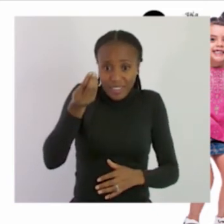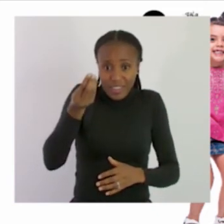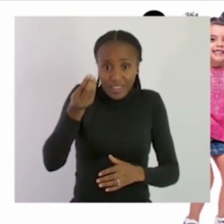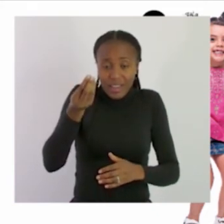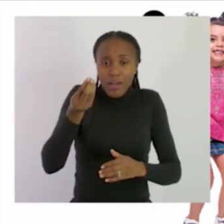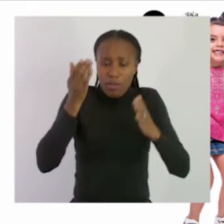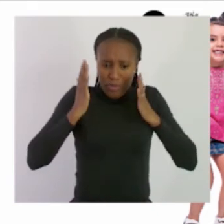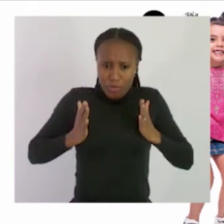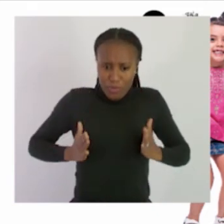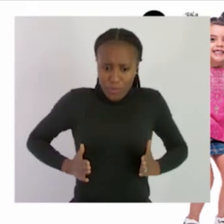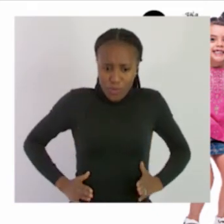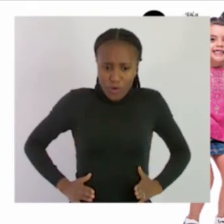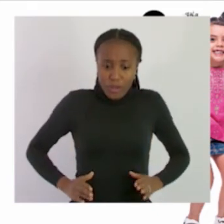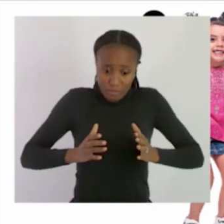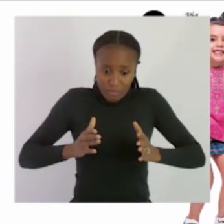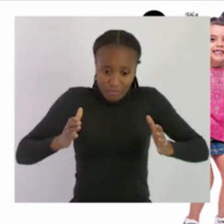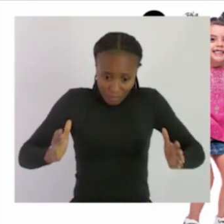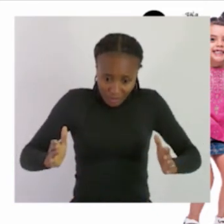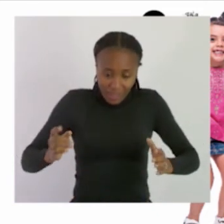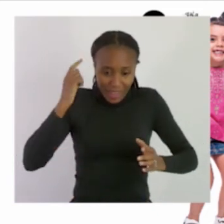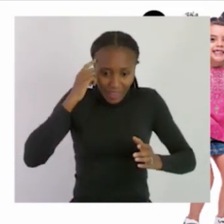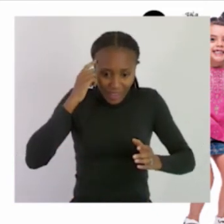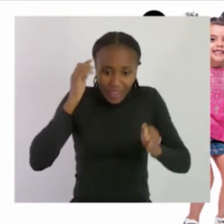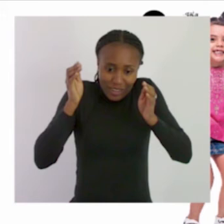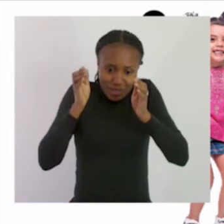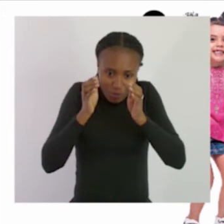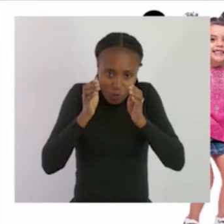body should be now bigger than the head.